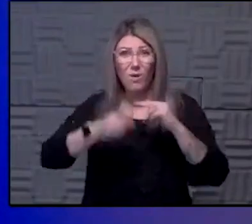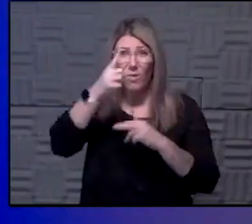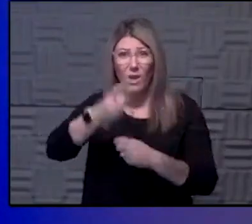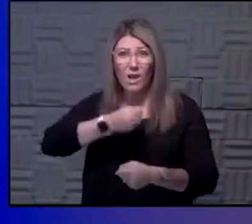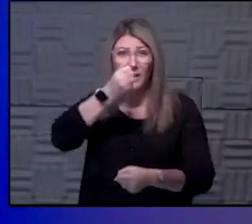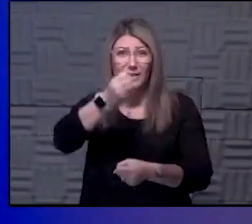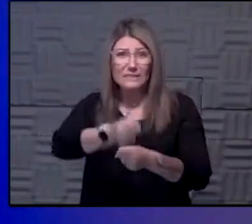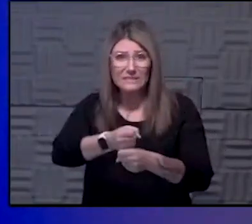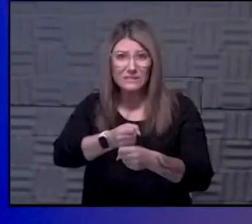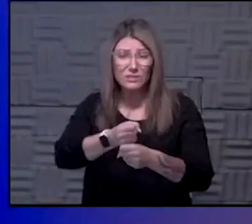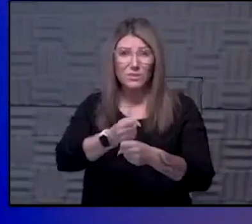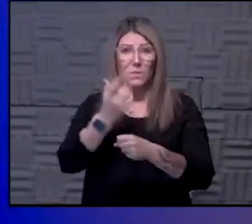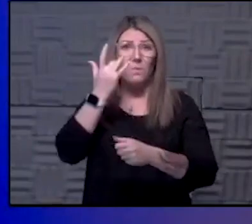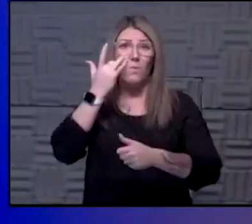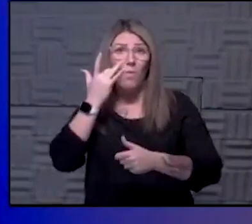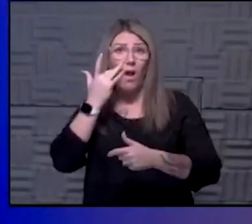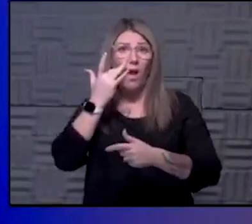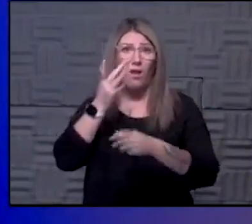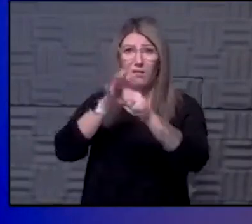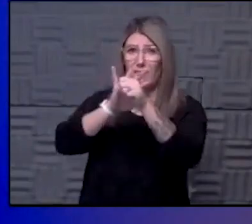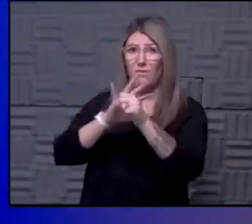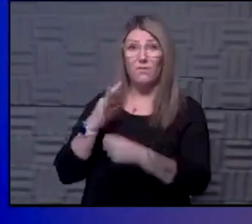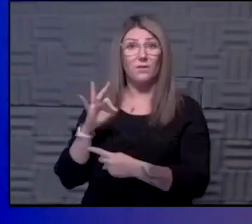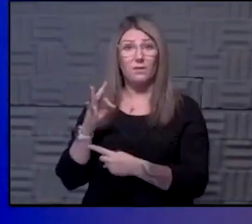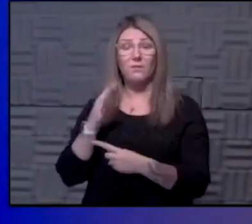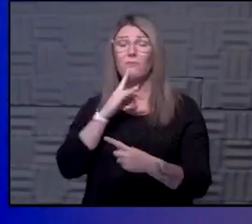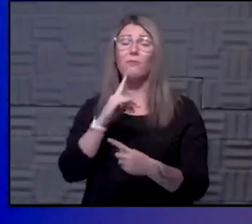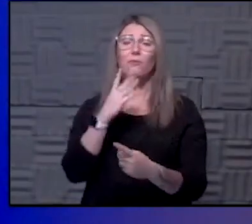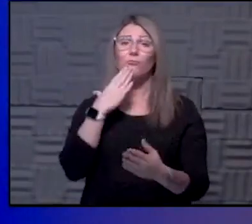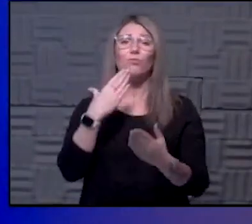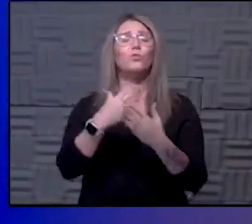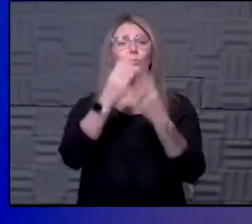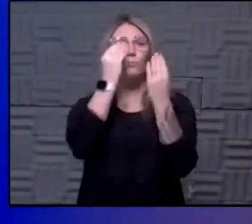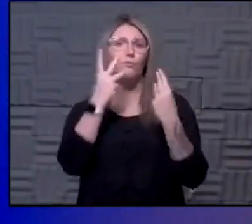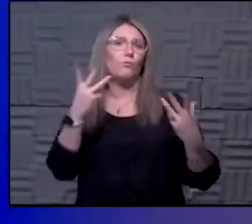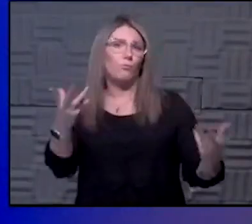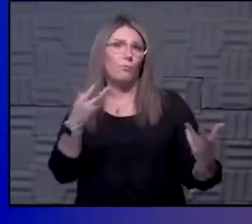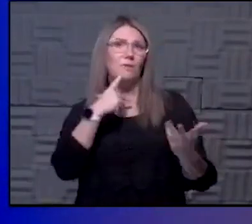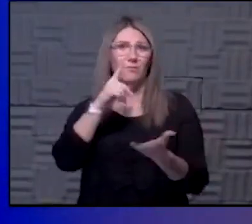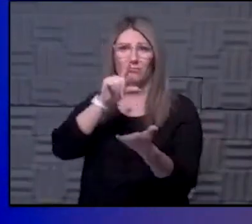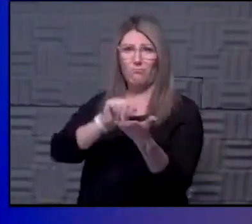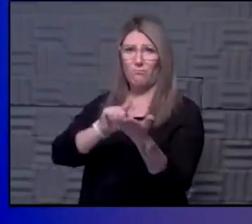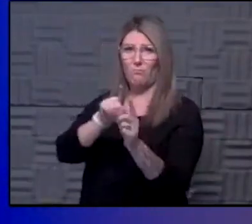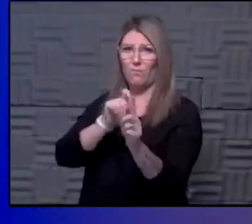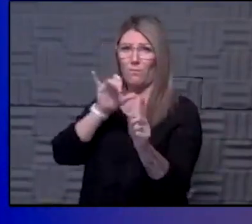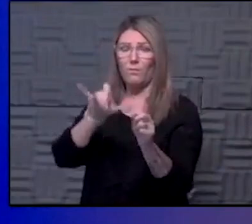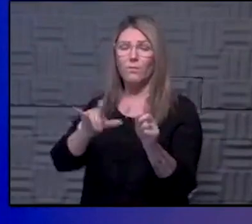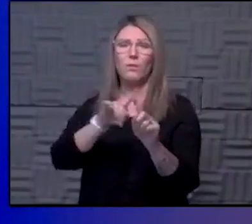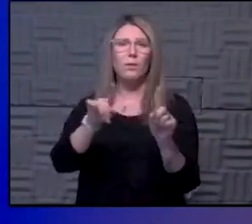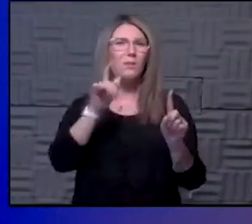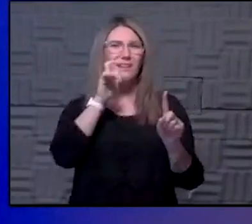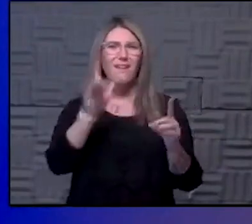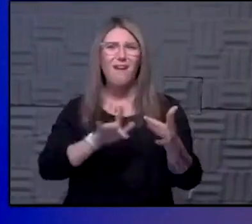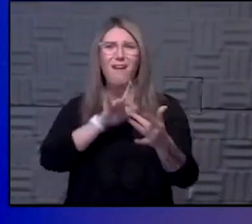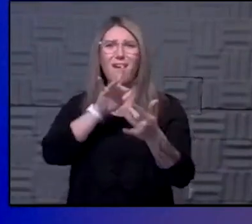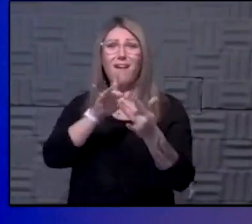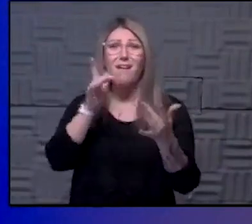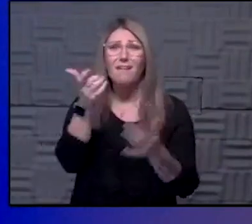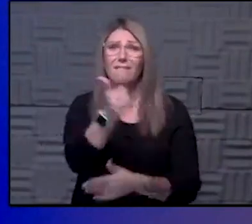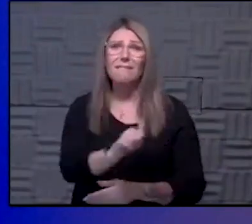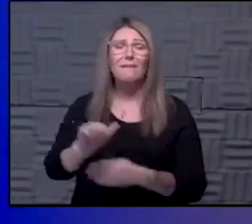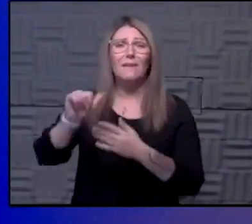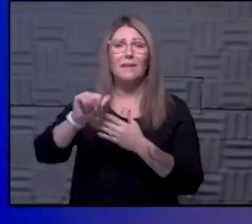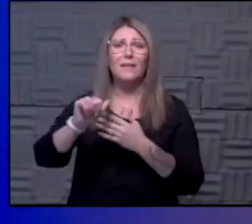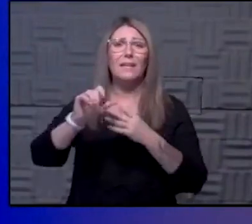because of this pandemic. There's good information out there. And that doesn't even start to touch on all the